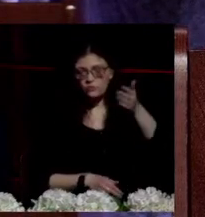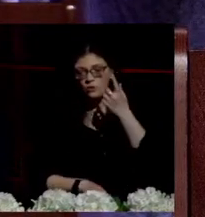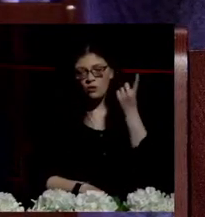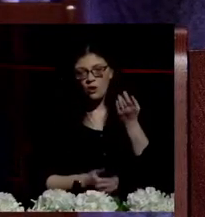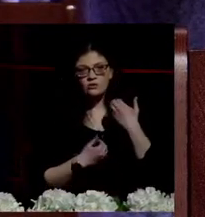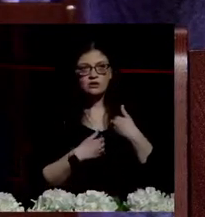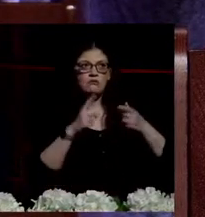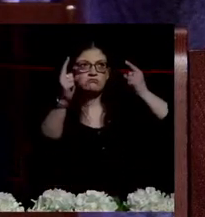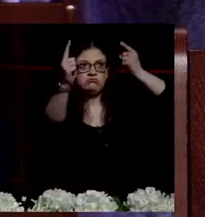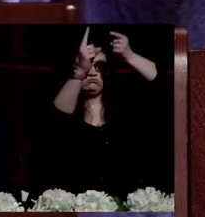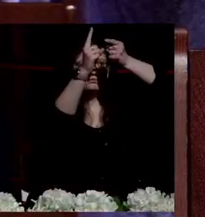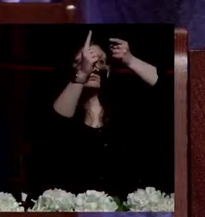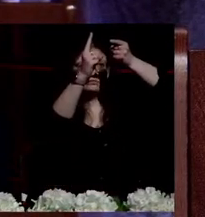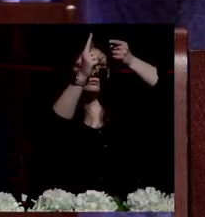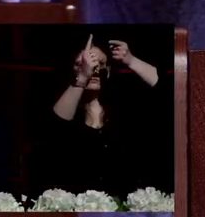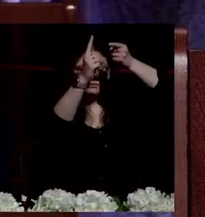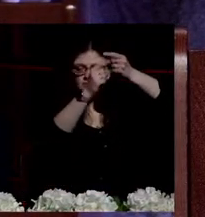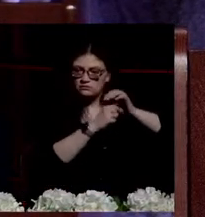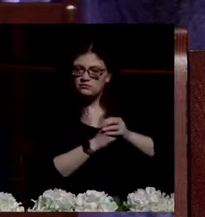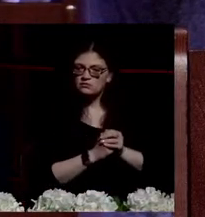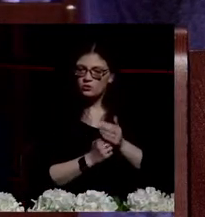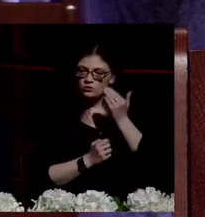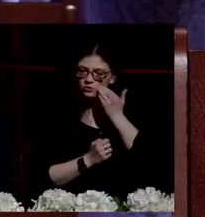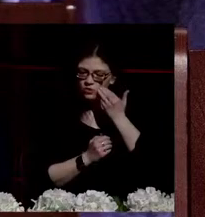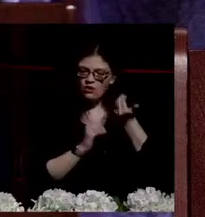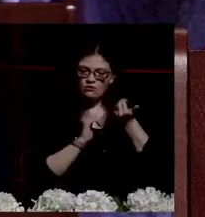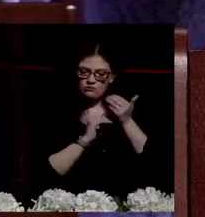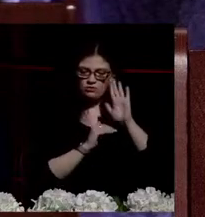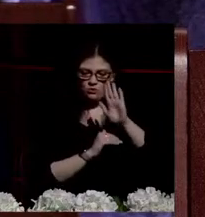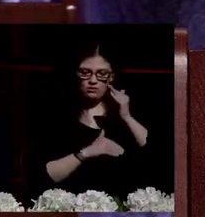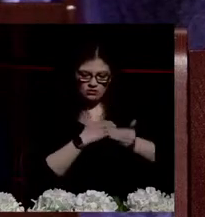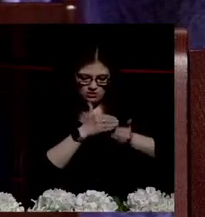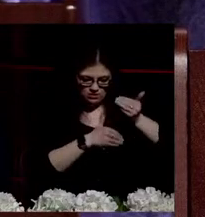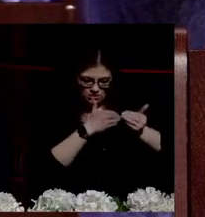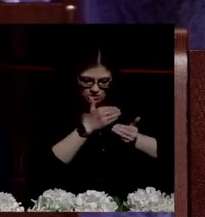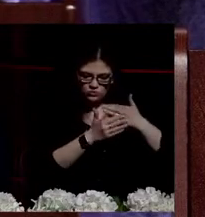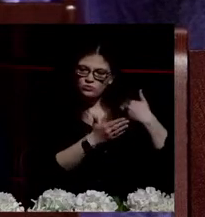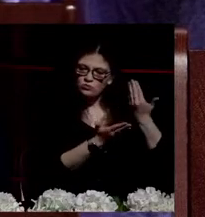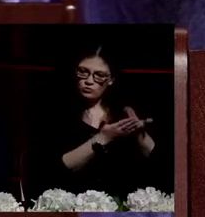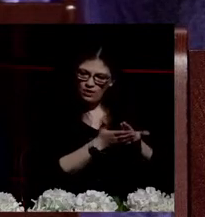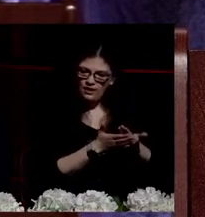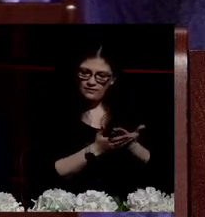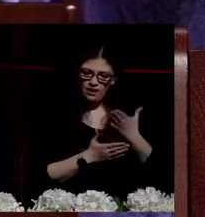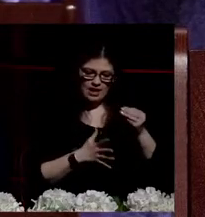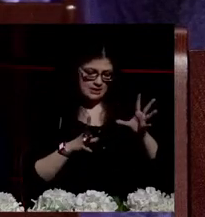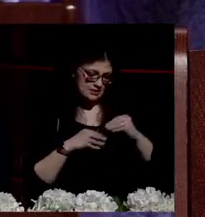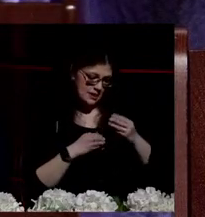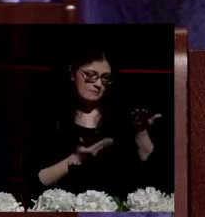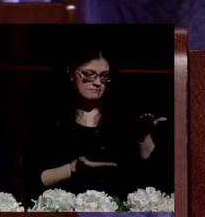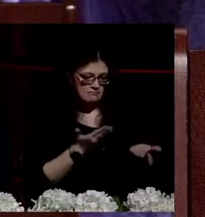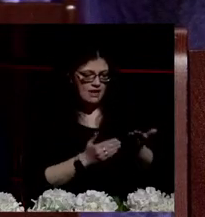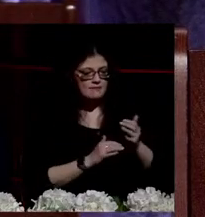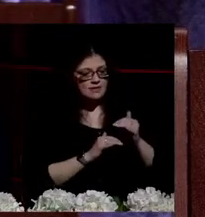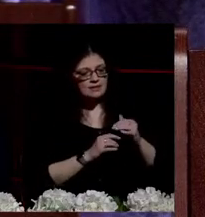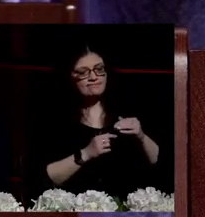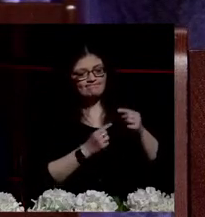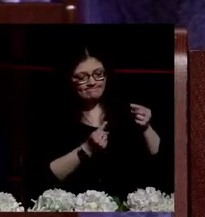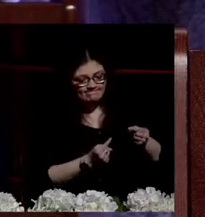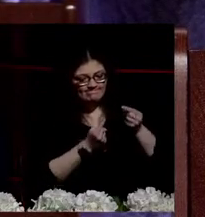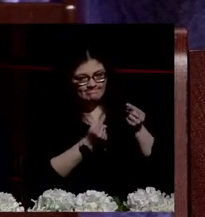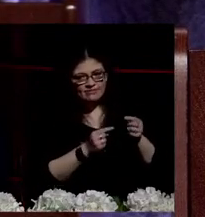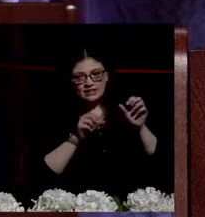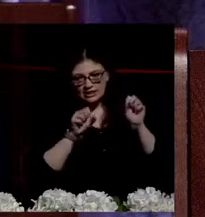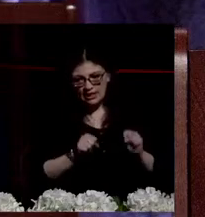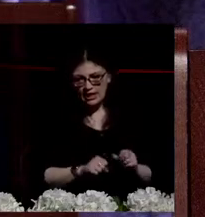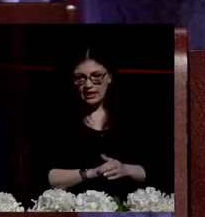big goal in mind. Take the steps that you need to get there, and accept that failure can be a thing sometimes. Even though the